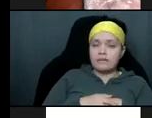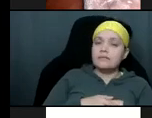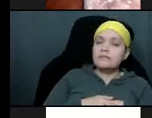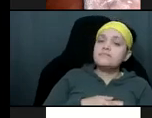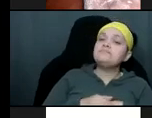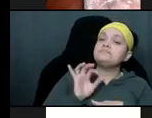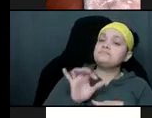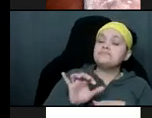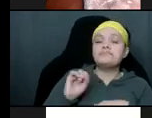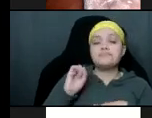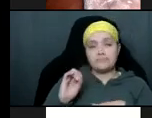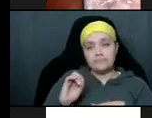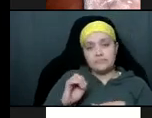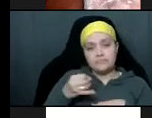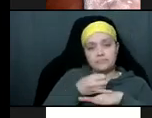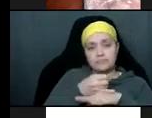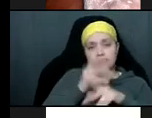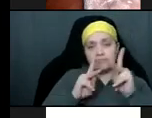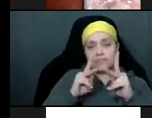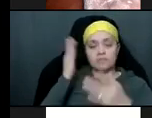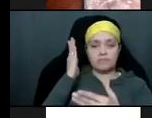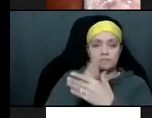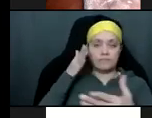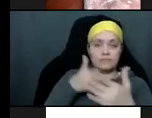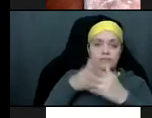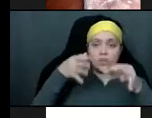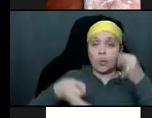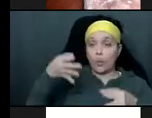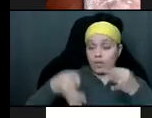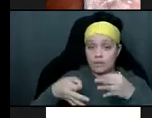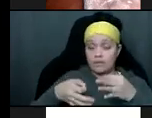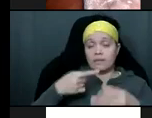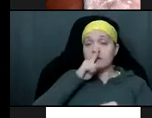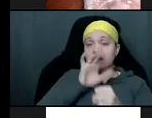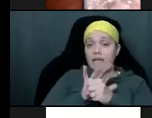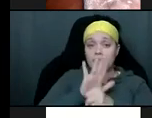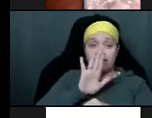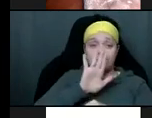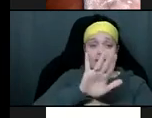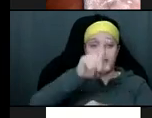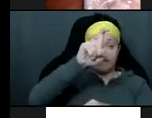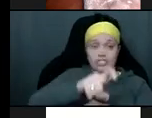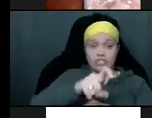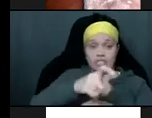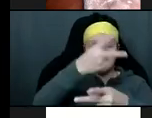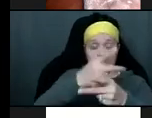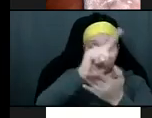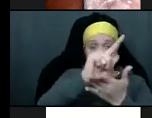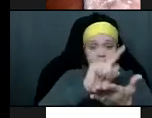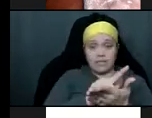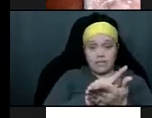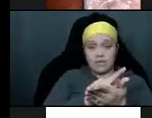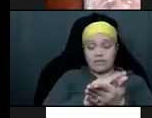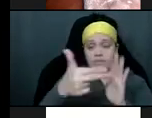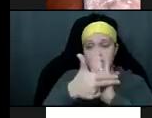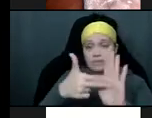All right, so the native peoples filed a court case claiming that they should have legal title and